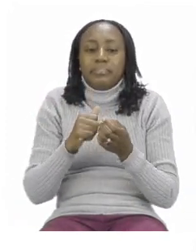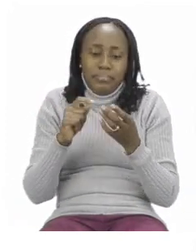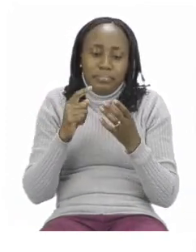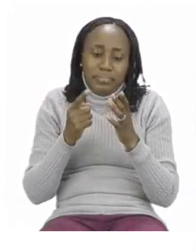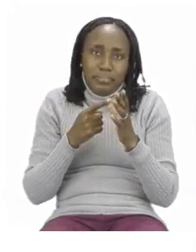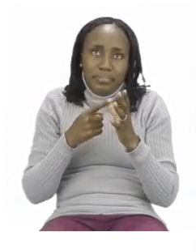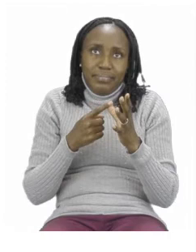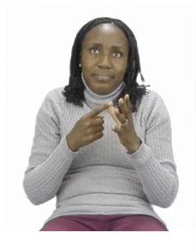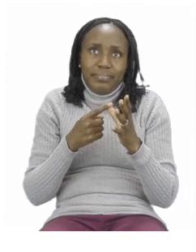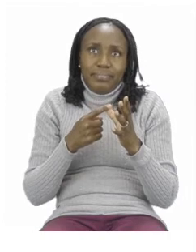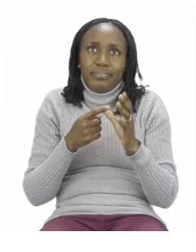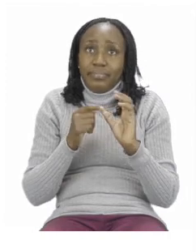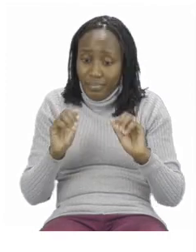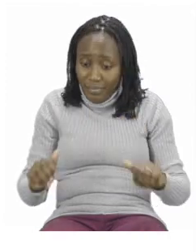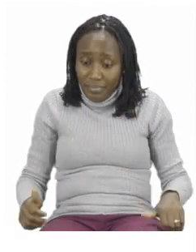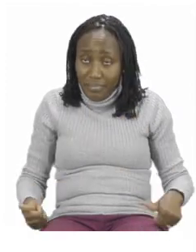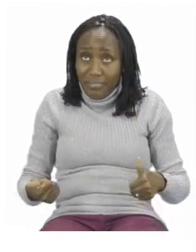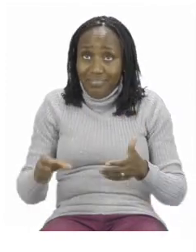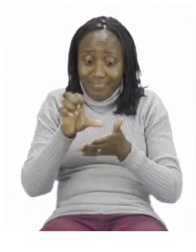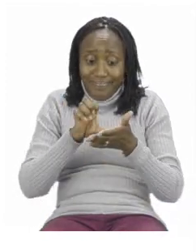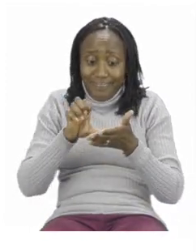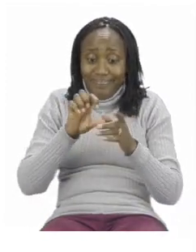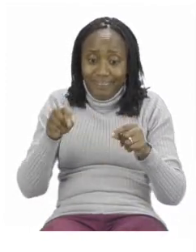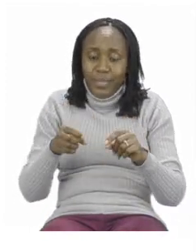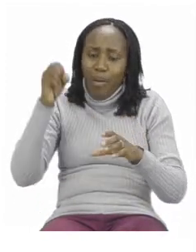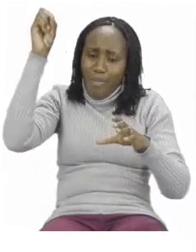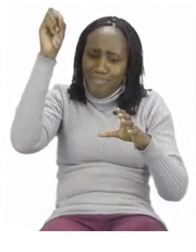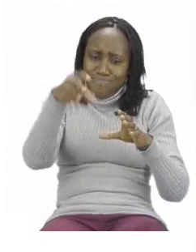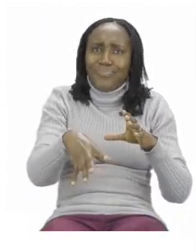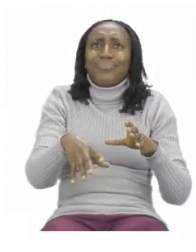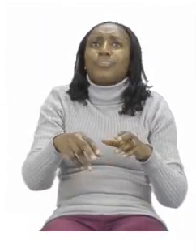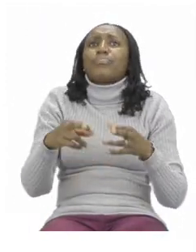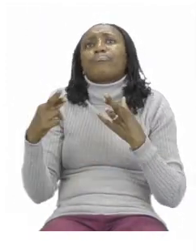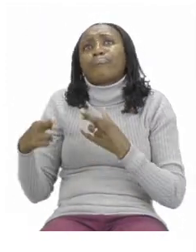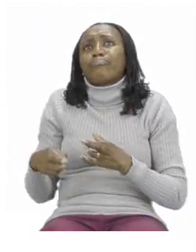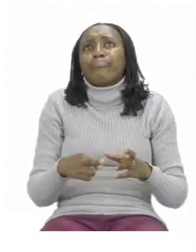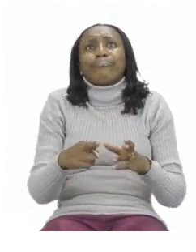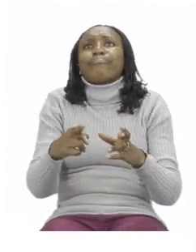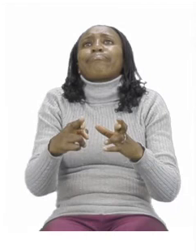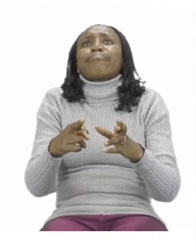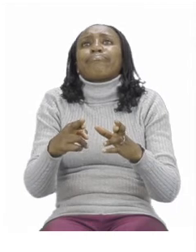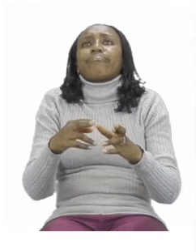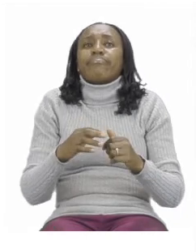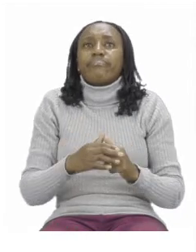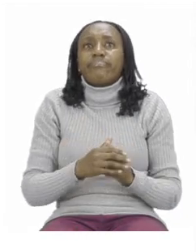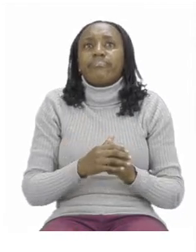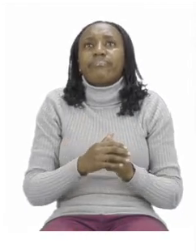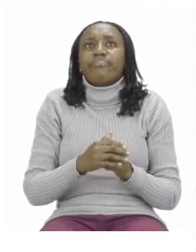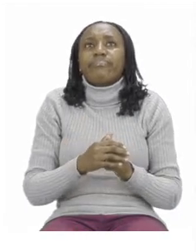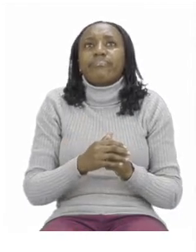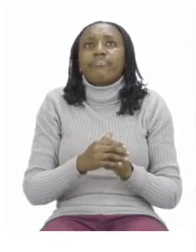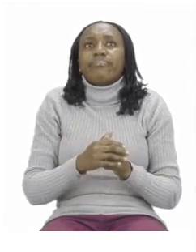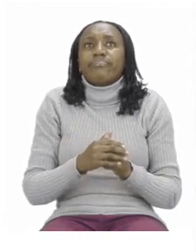then another picture of the boy throwing the rubbish in the river. Now